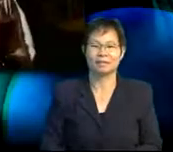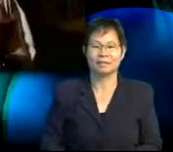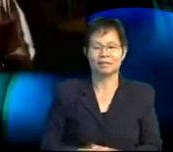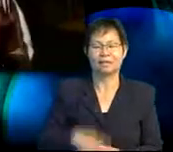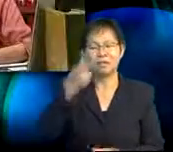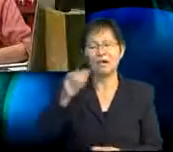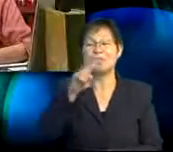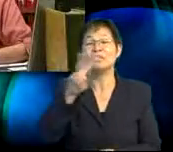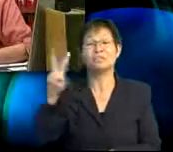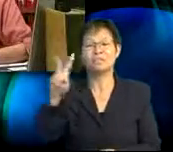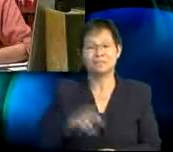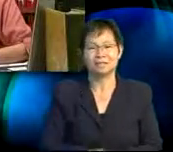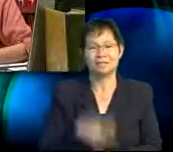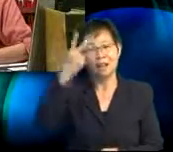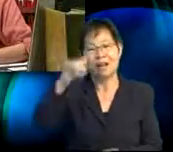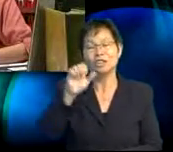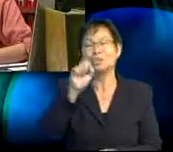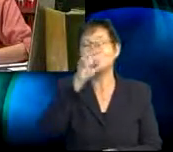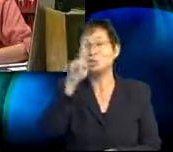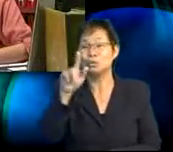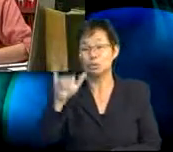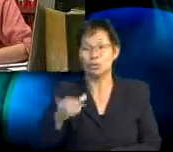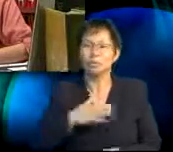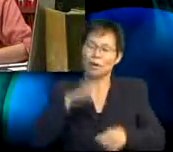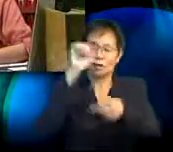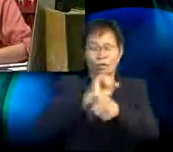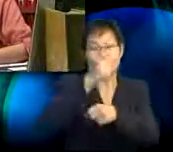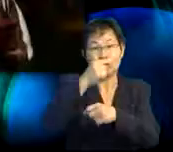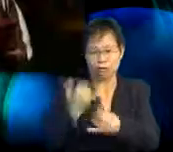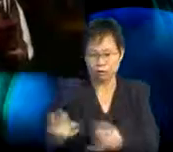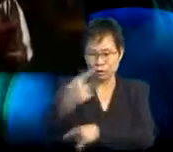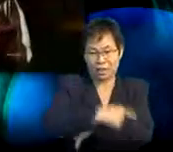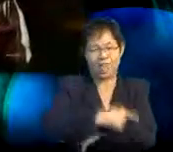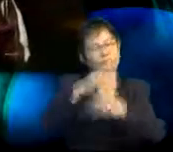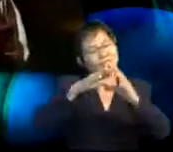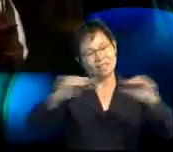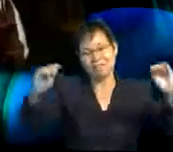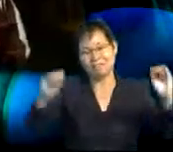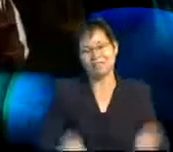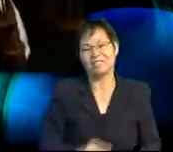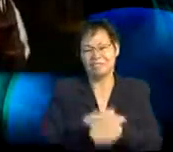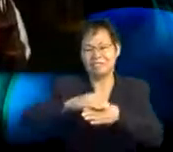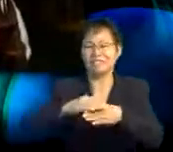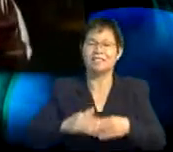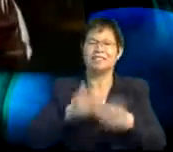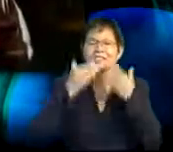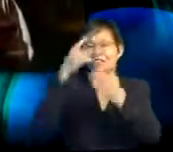Hi, Vasanta. Hi, Susie. My job for today is done. Thanks for helping me out